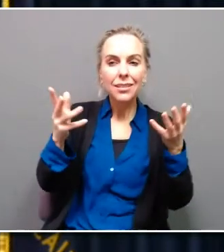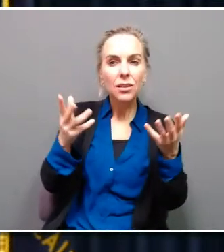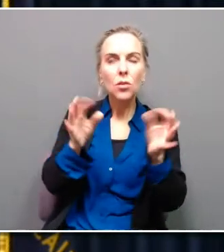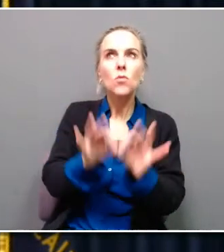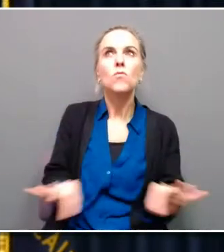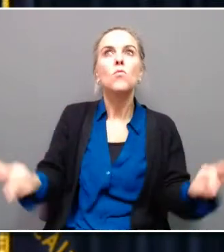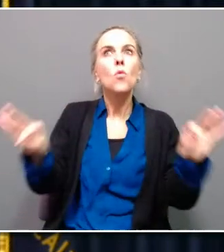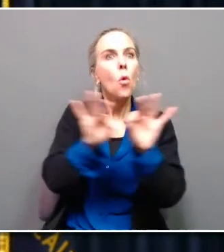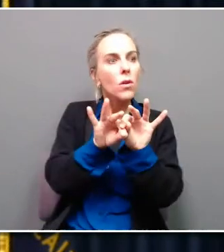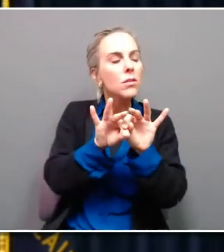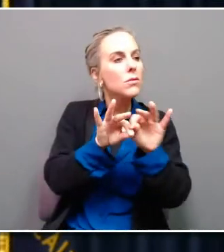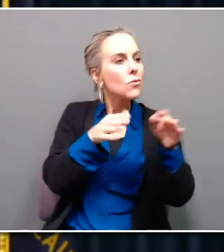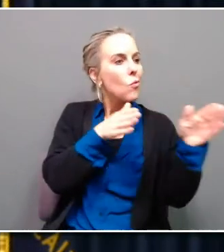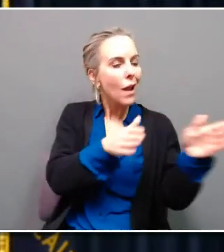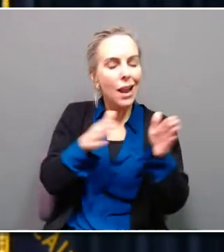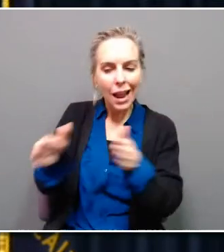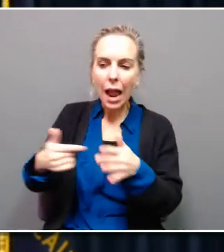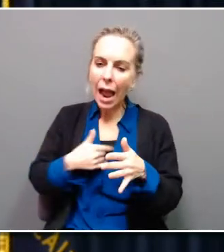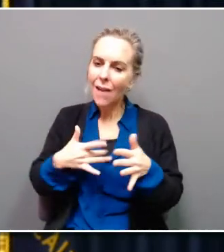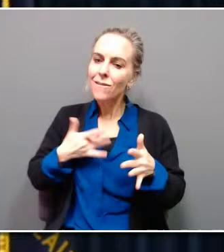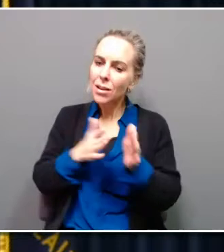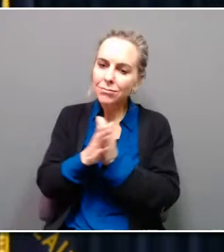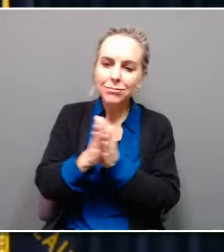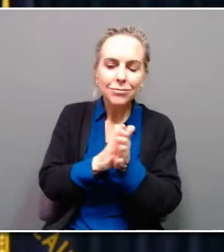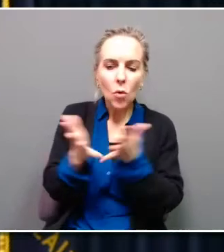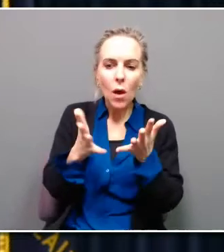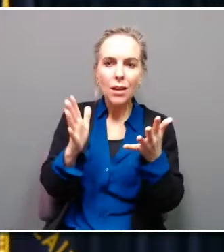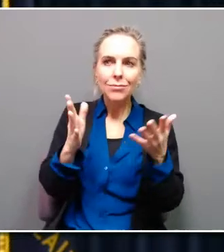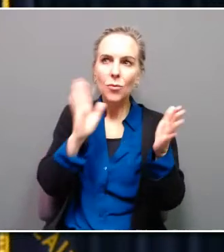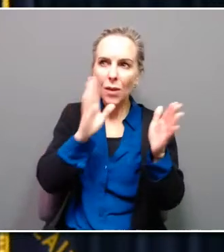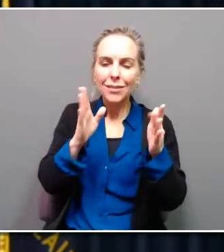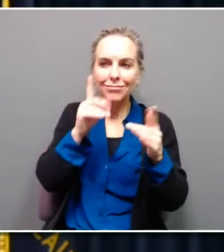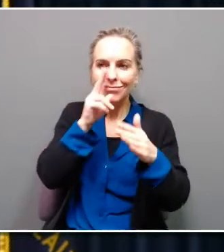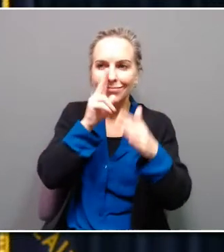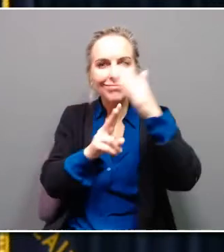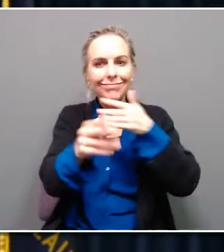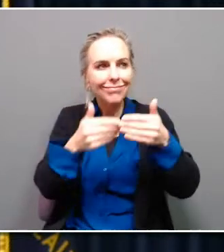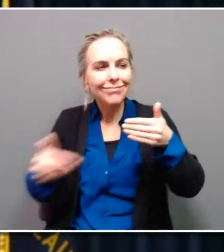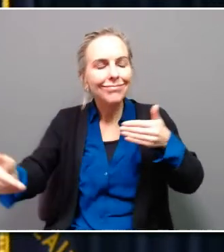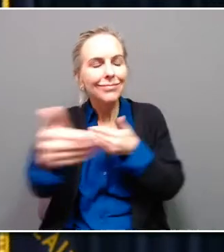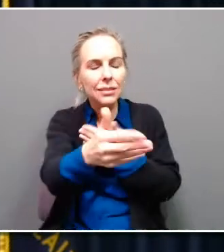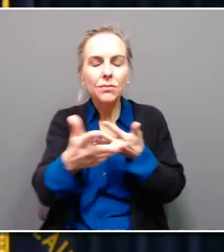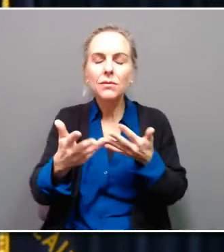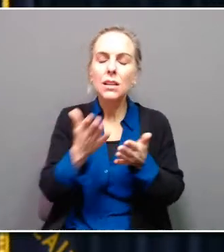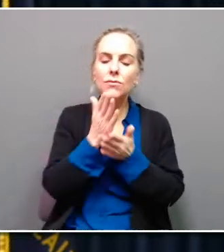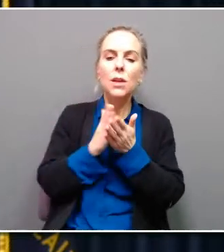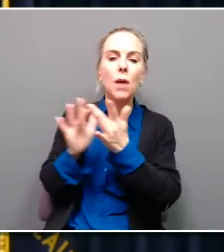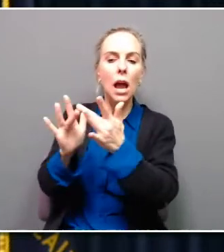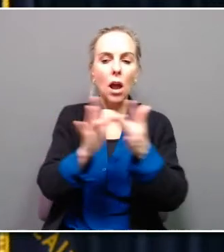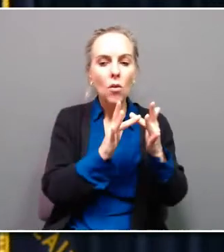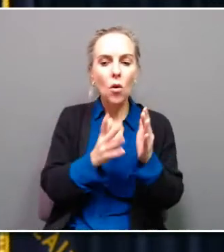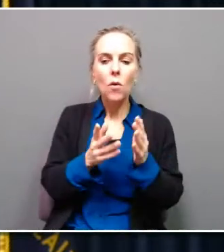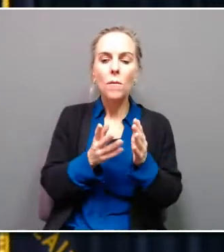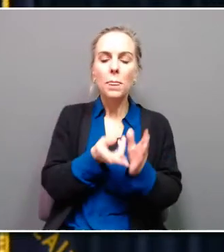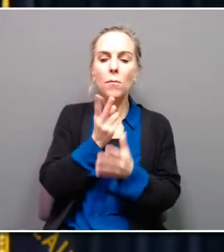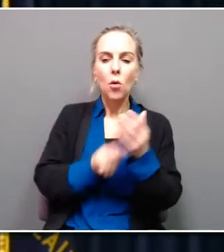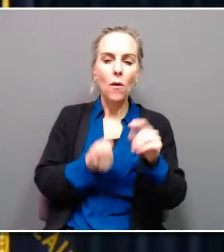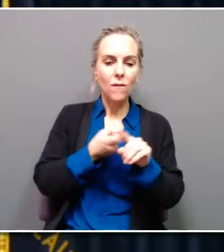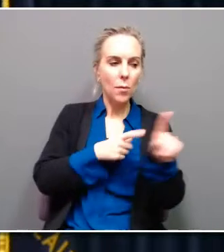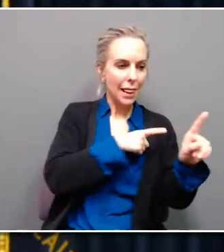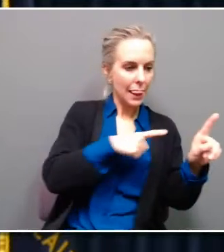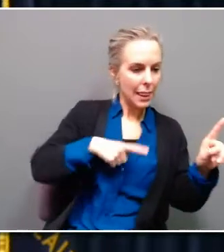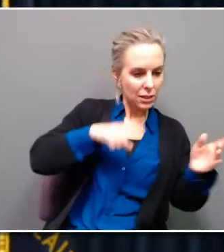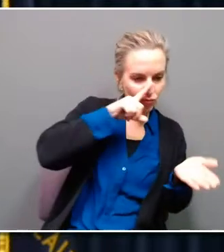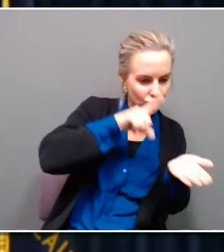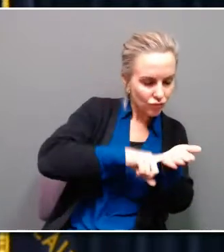But I'm encouraged about what's coming. We've had some outreach, both from legislative research and